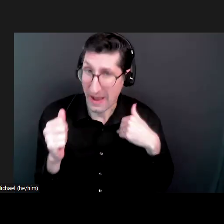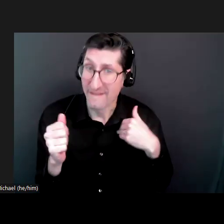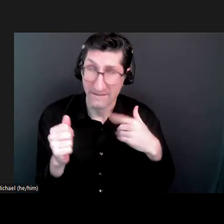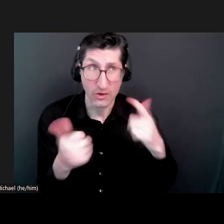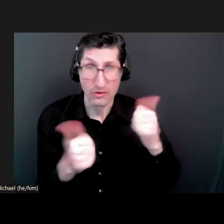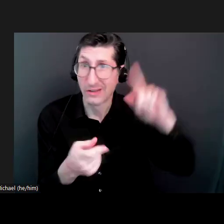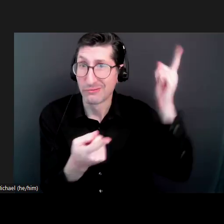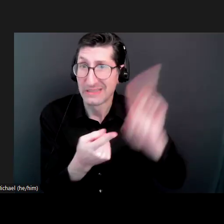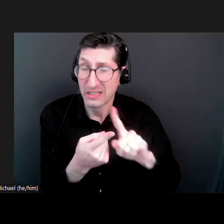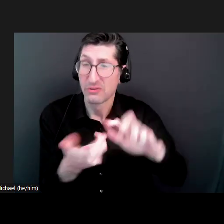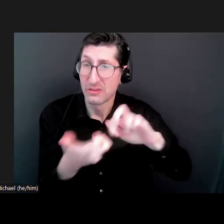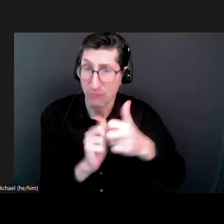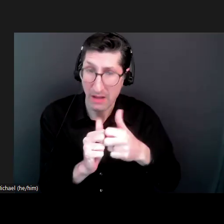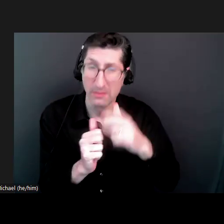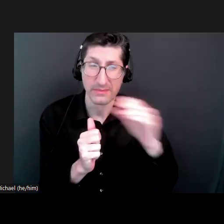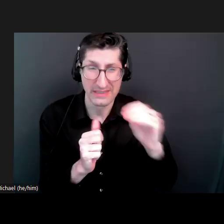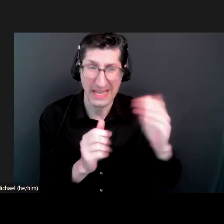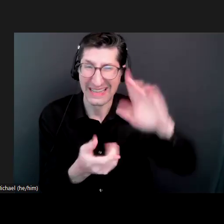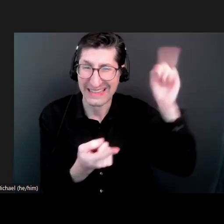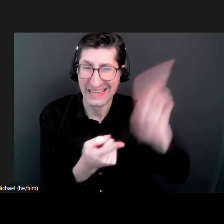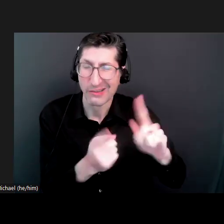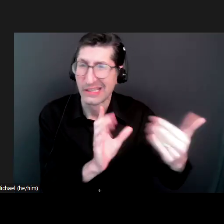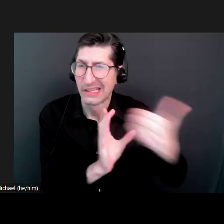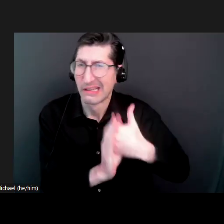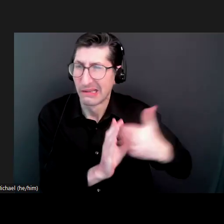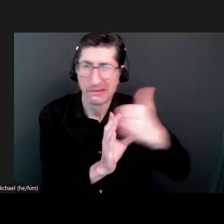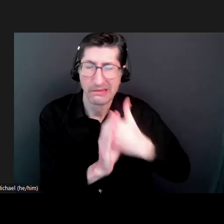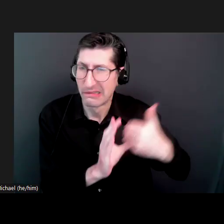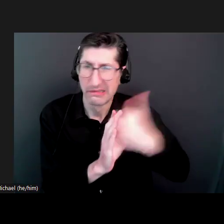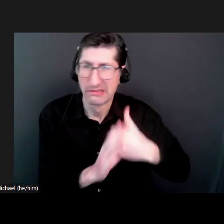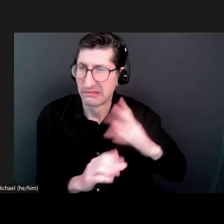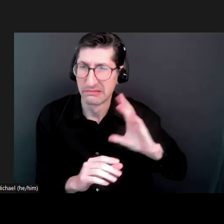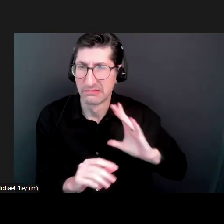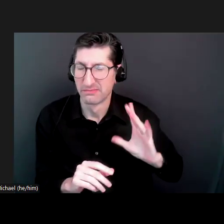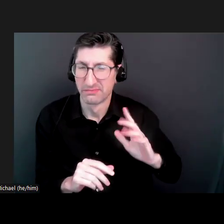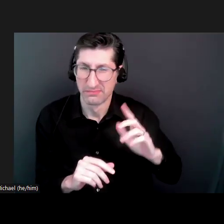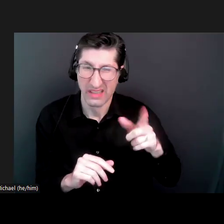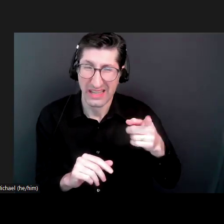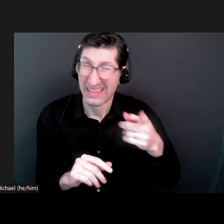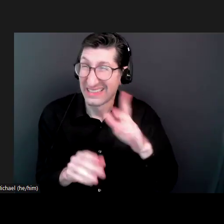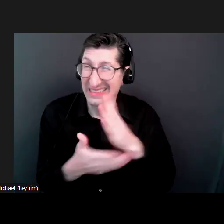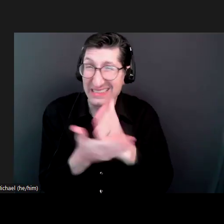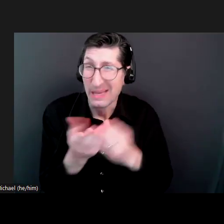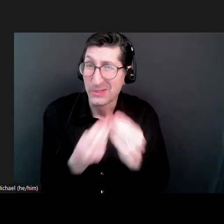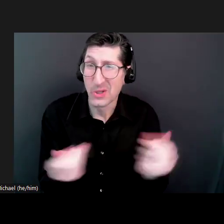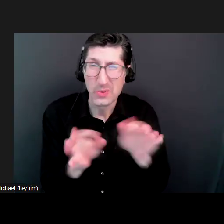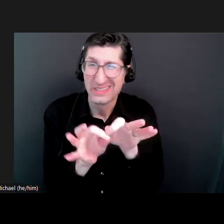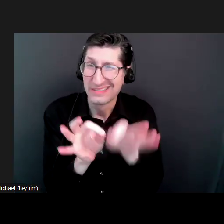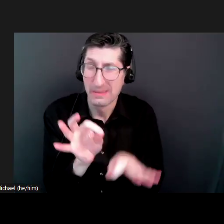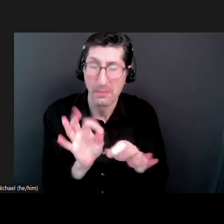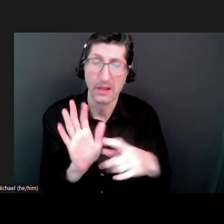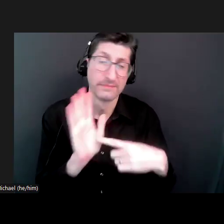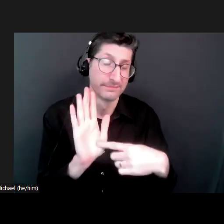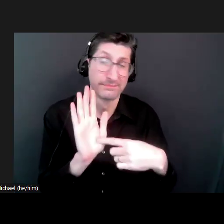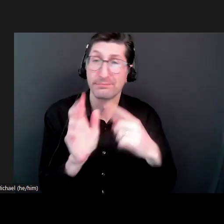the nuisances that the community members face. They're very simple, like